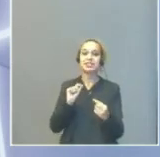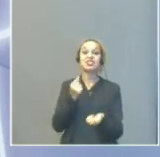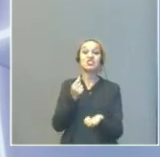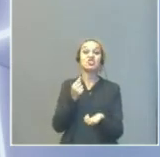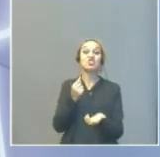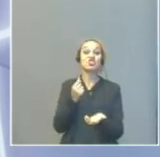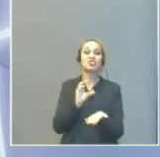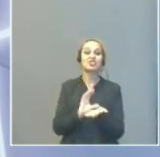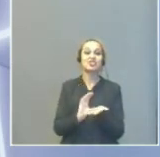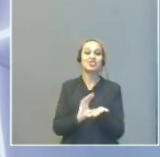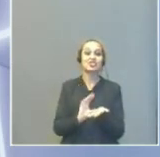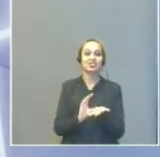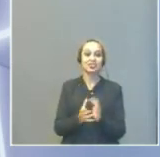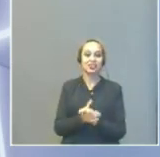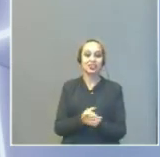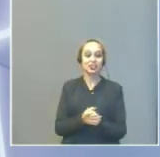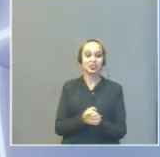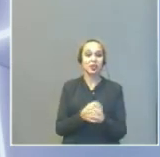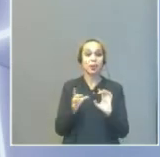do,